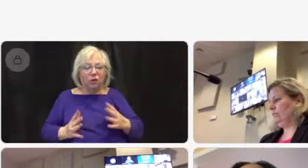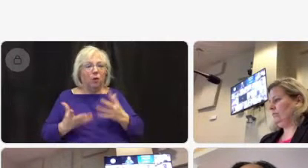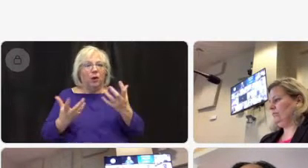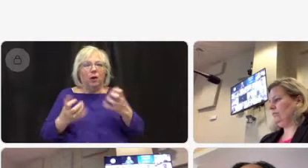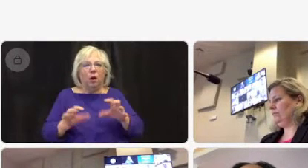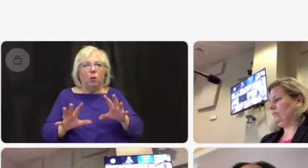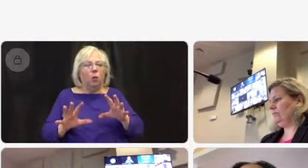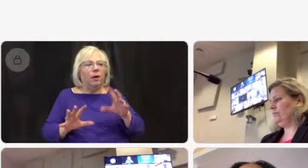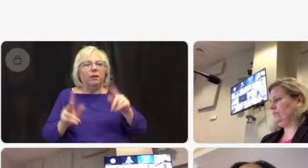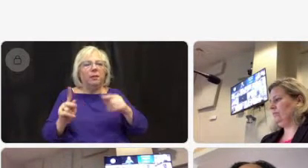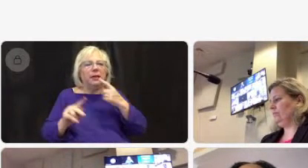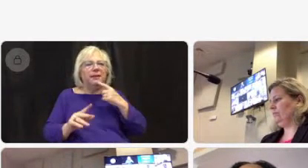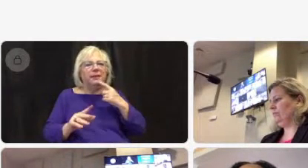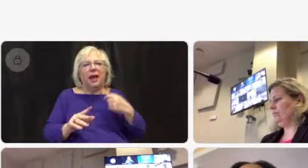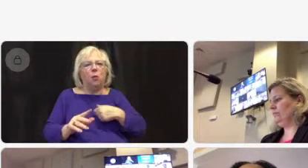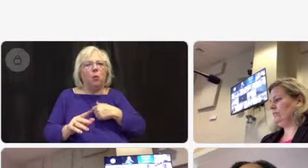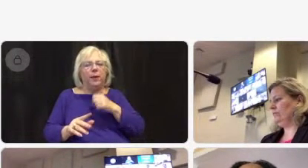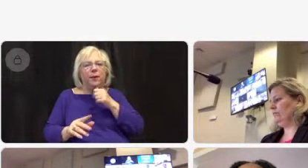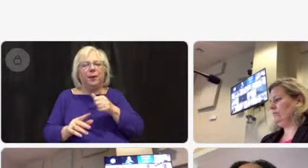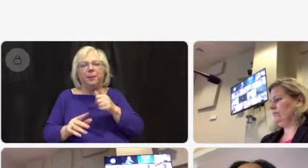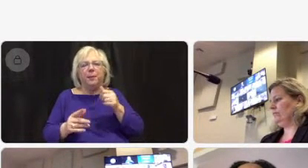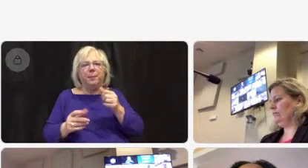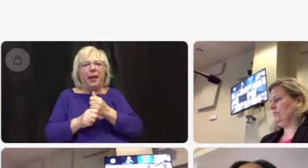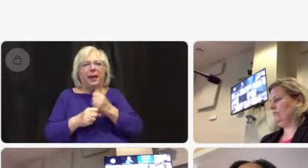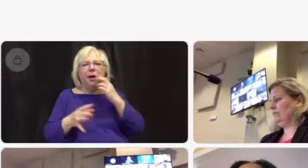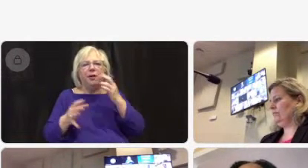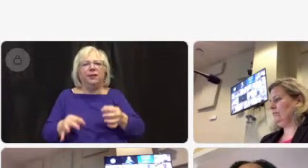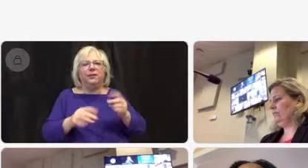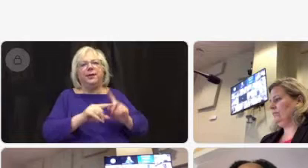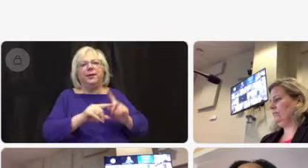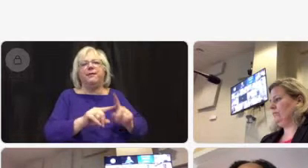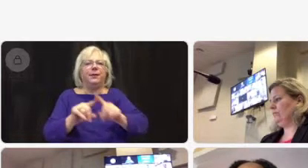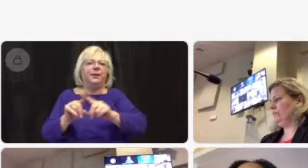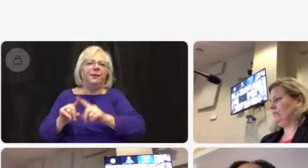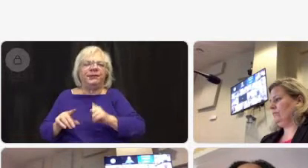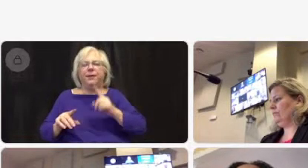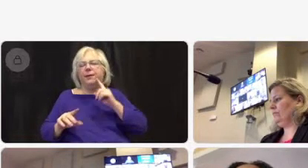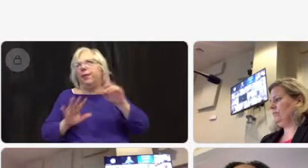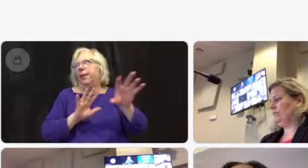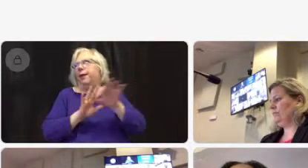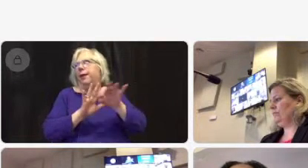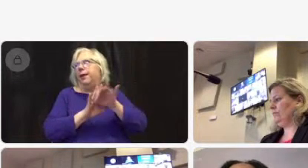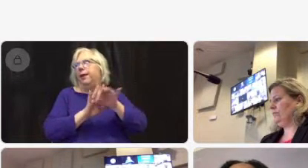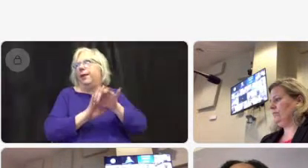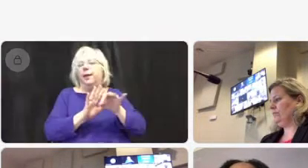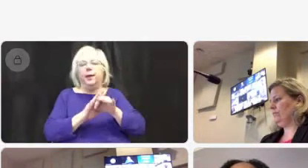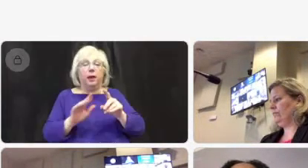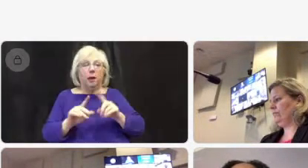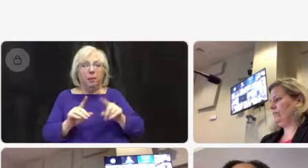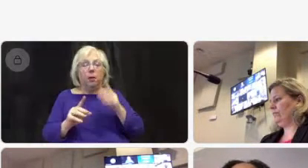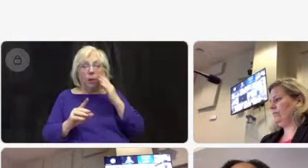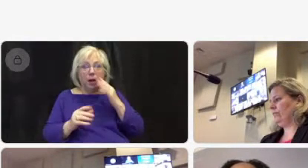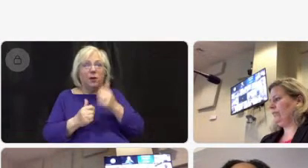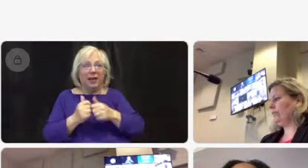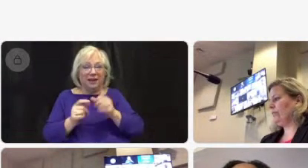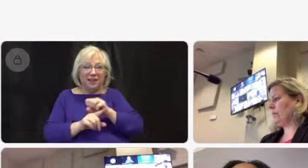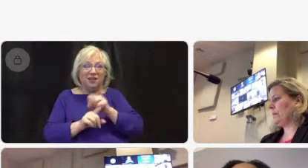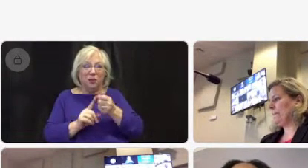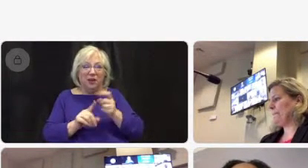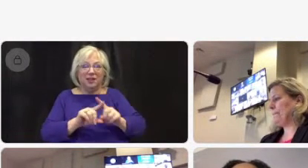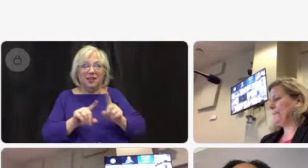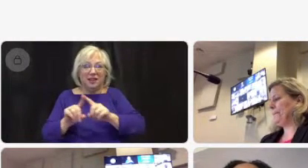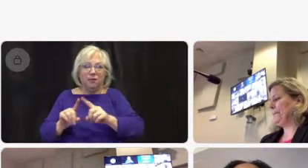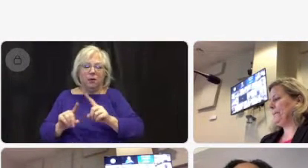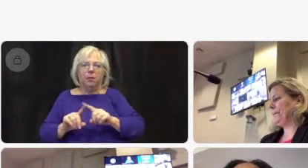the city that we're being arbitrary in how we make our decision. We know every decision is different, but we want to just make certain that we got all